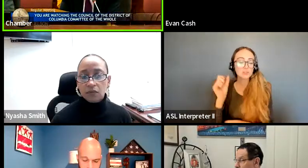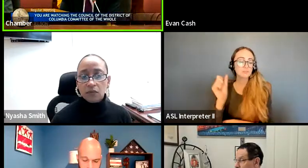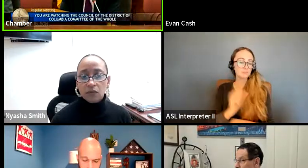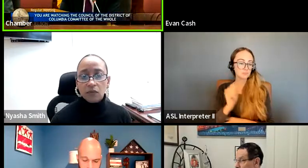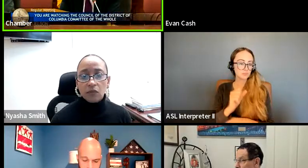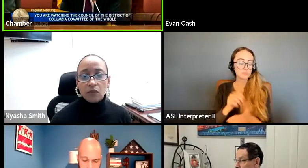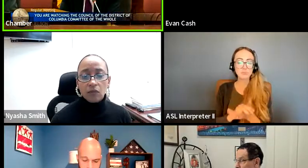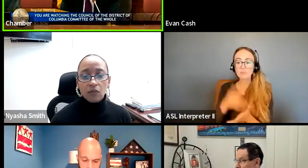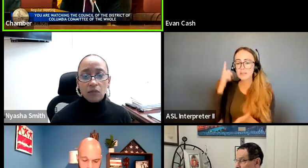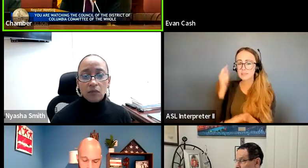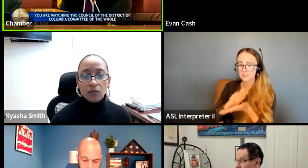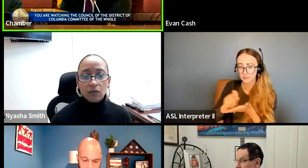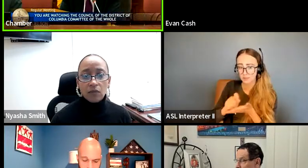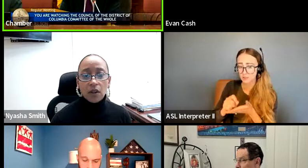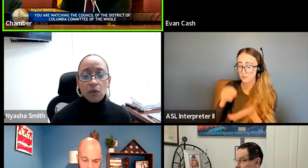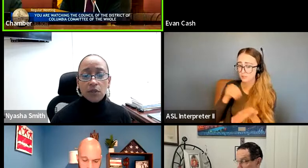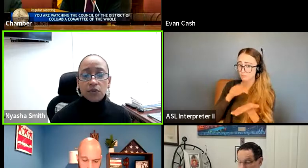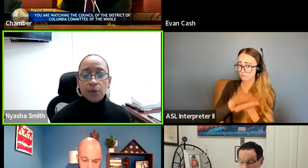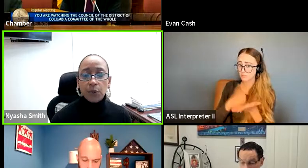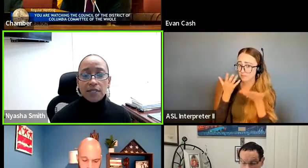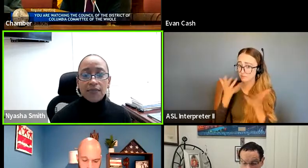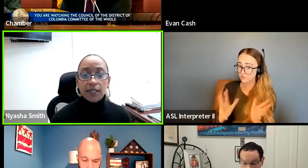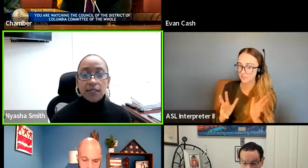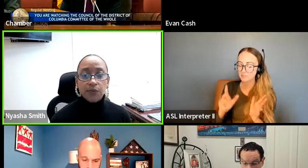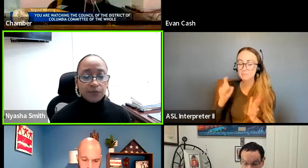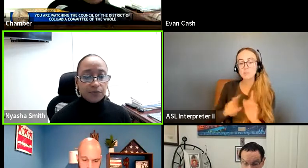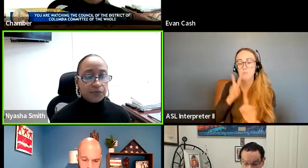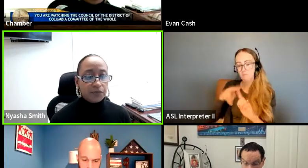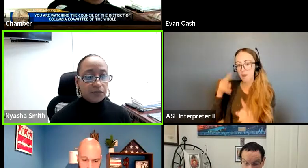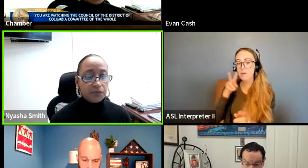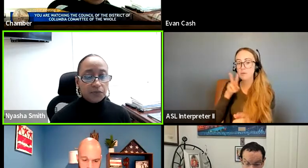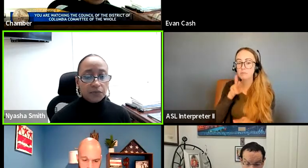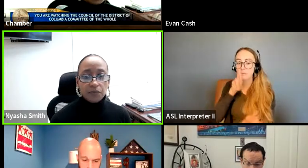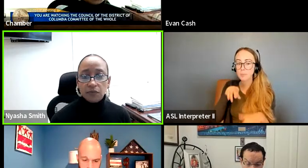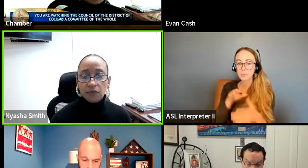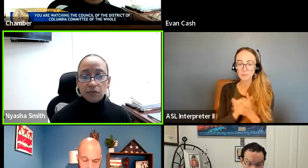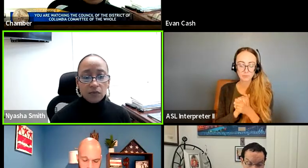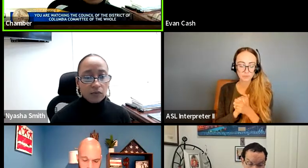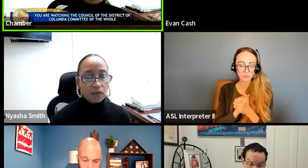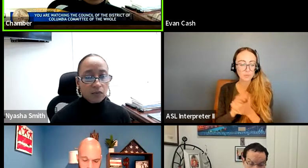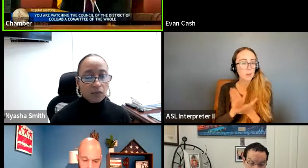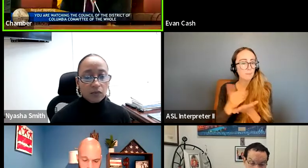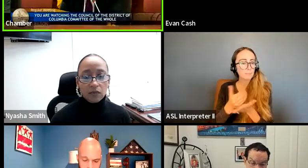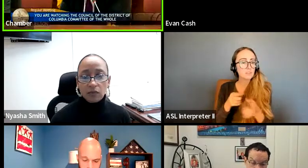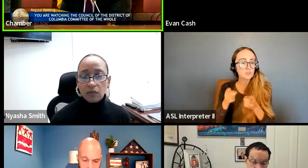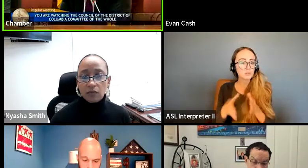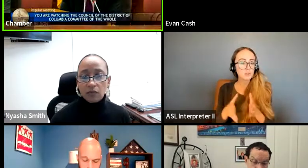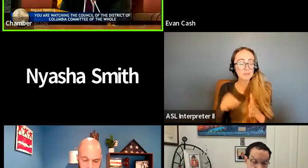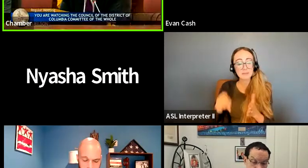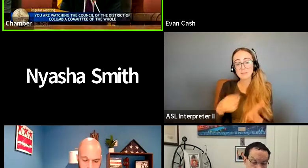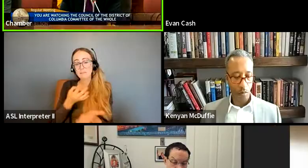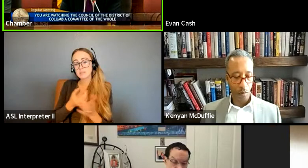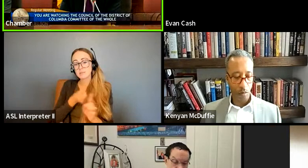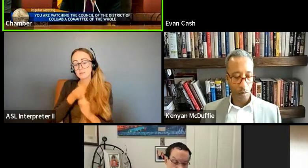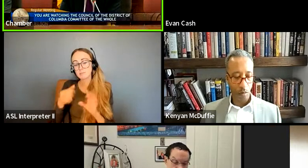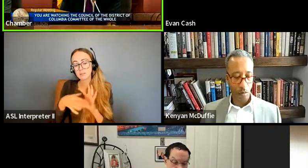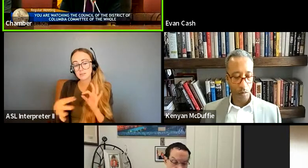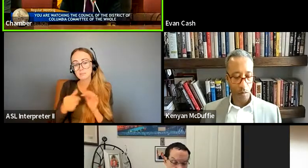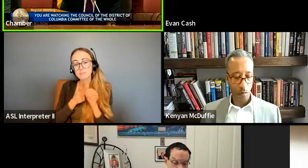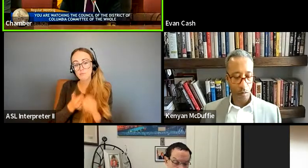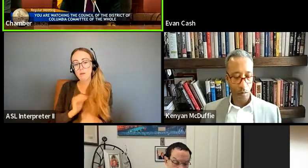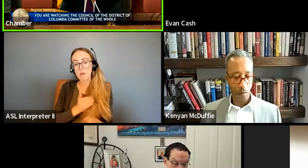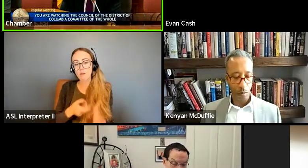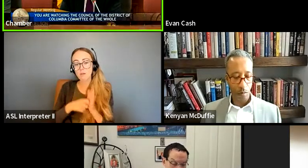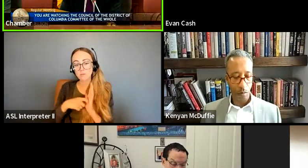Madam Secretary, is the record complete? Once the report is filed. Madam Budget Director, does the measure's fiscal impact statement comply with